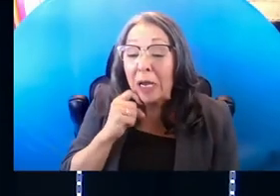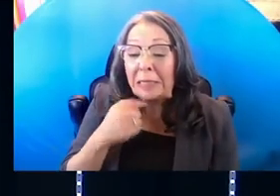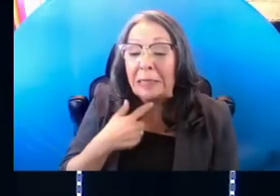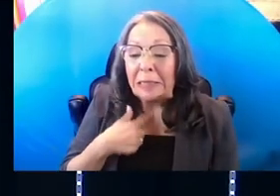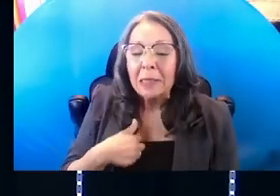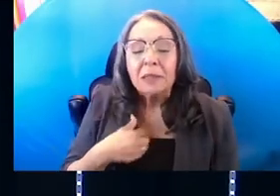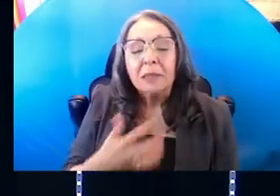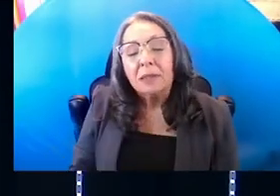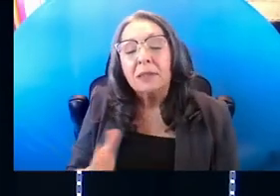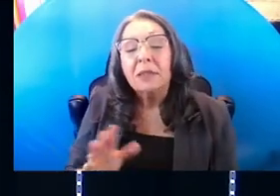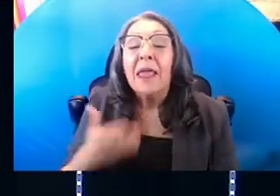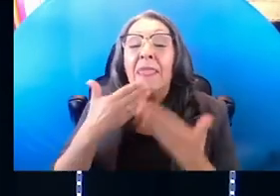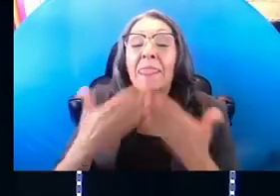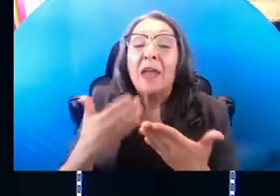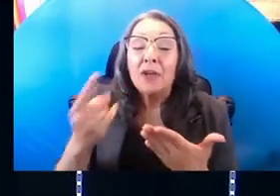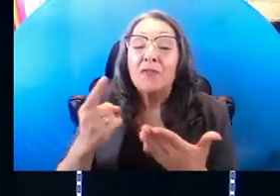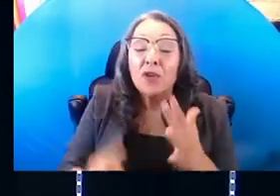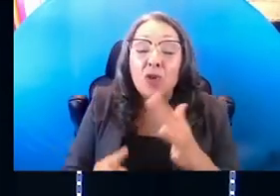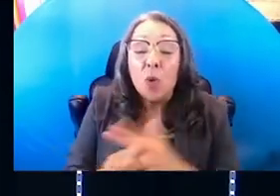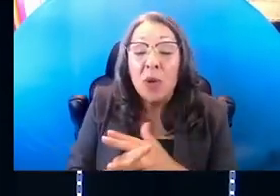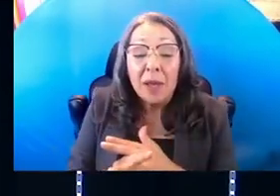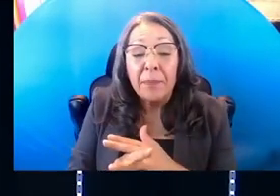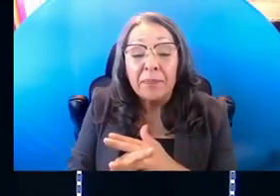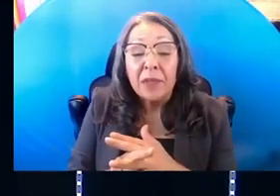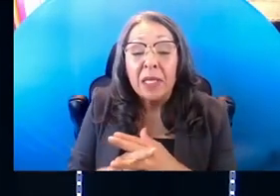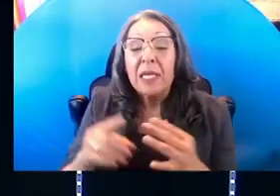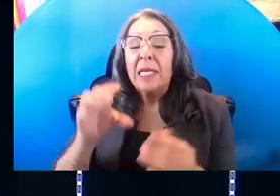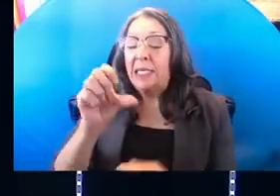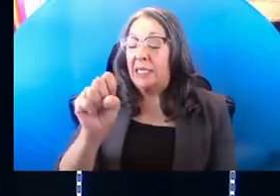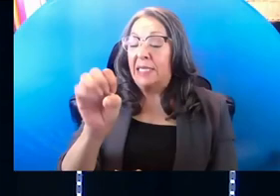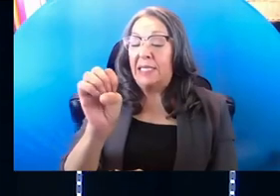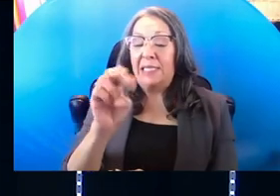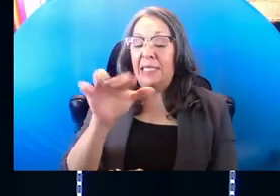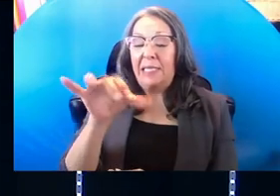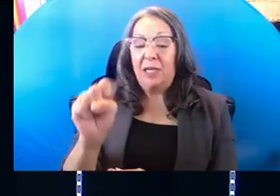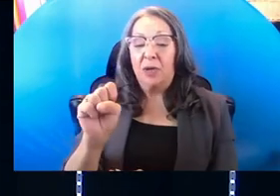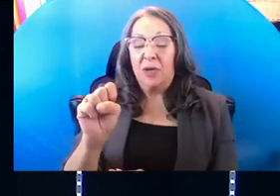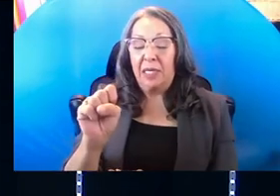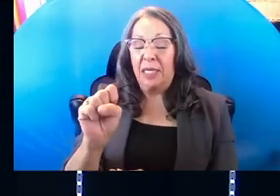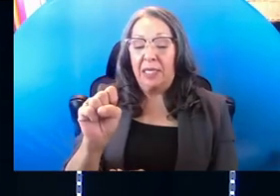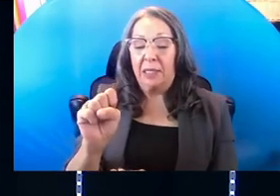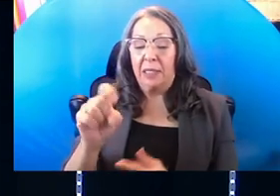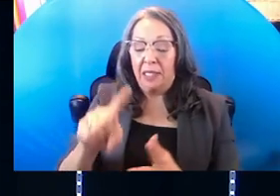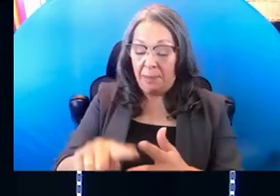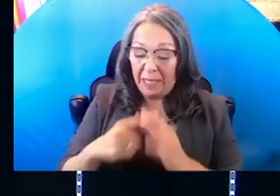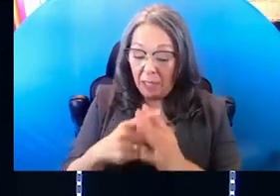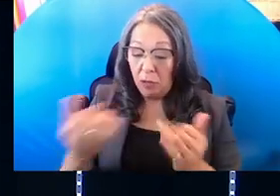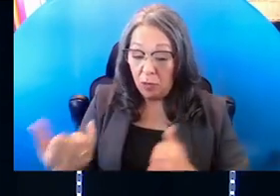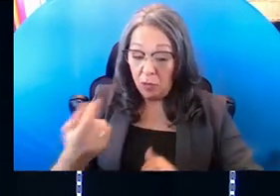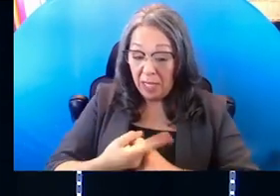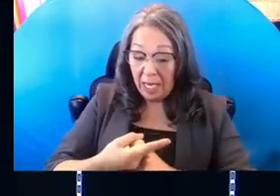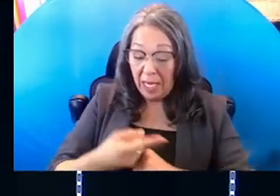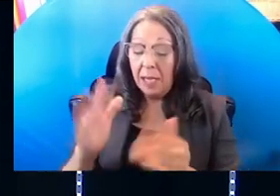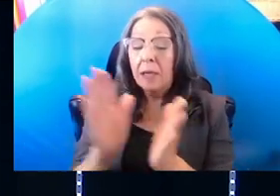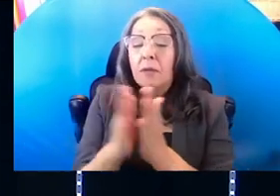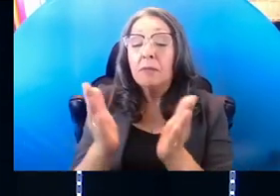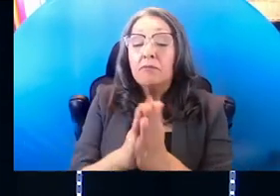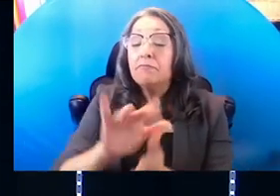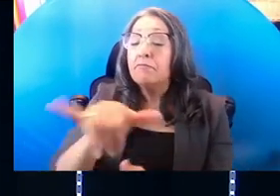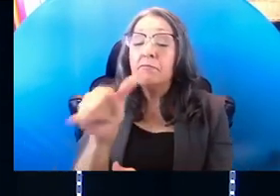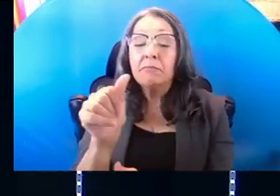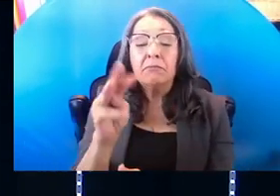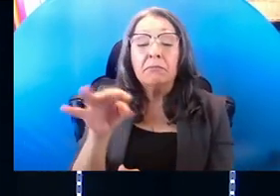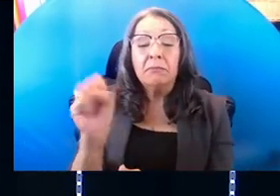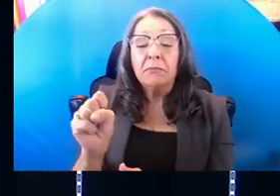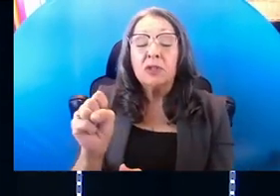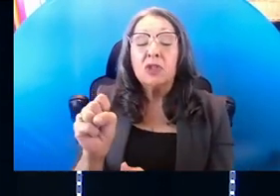Well, hey, thank you guys again for being here. We are starting a new series on the book of James. And so what this is we're going to walk through